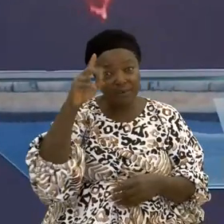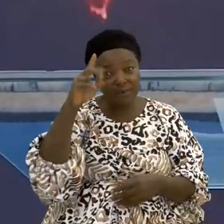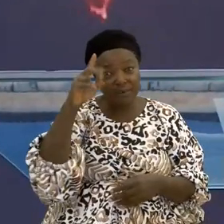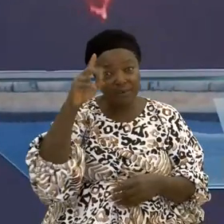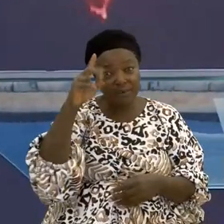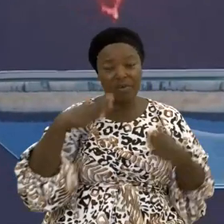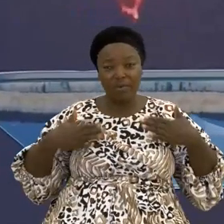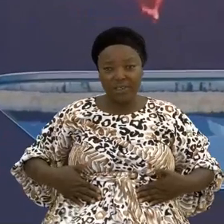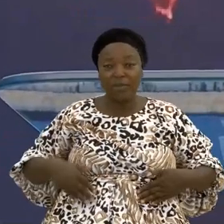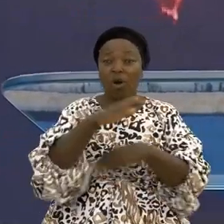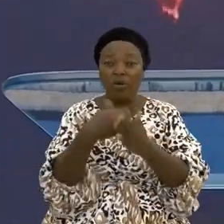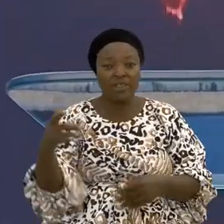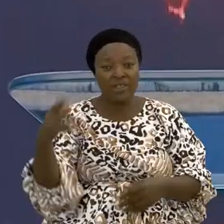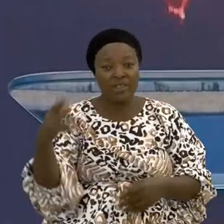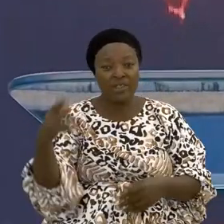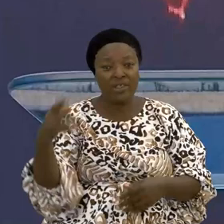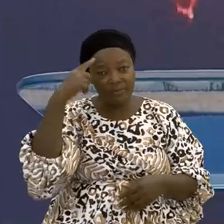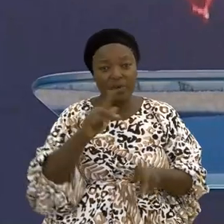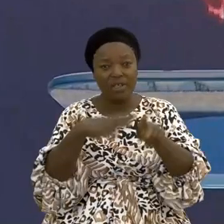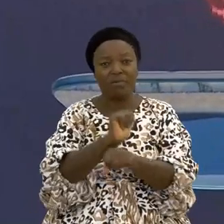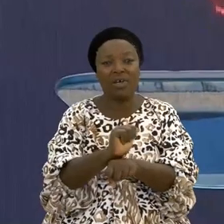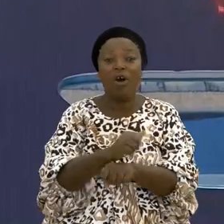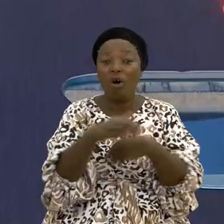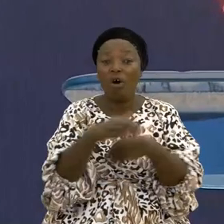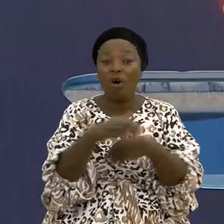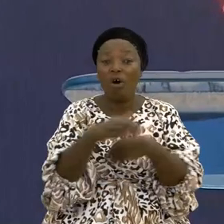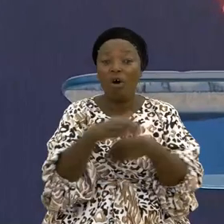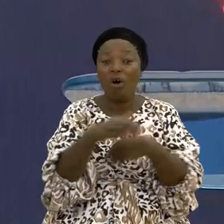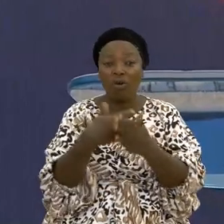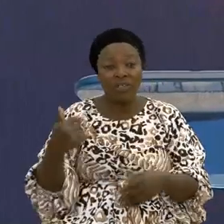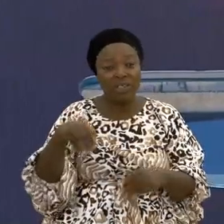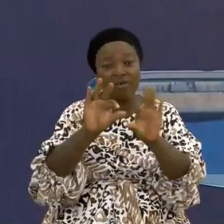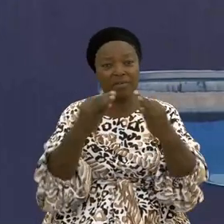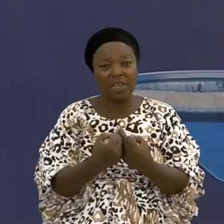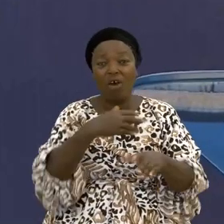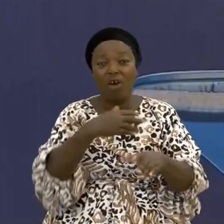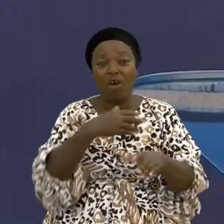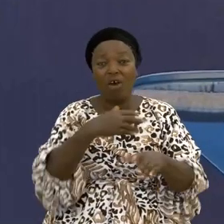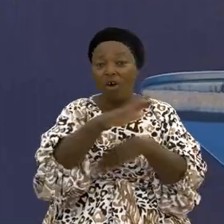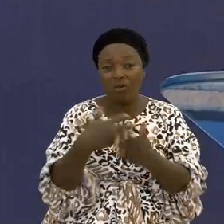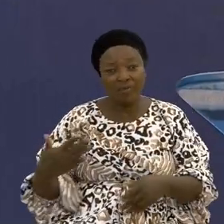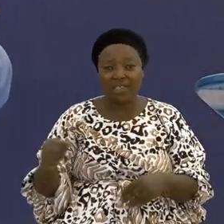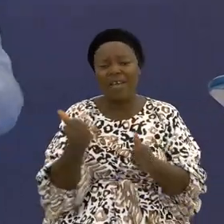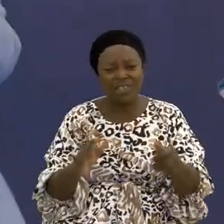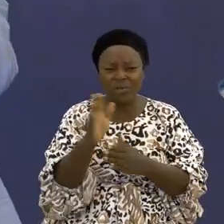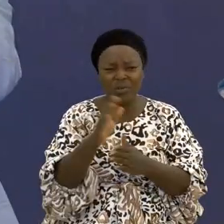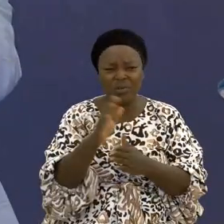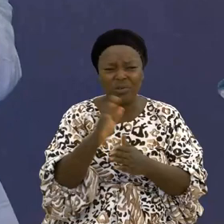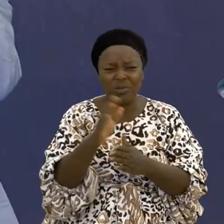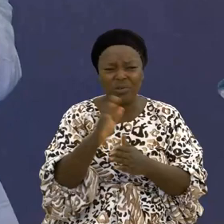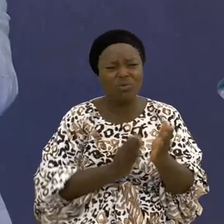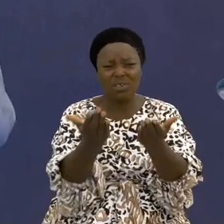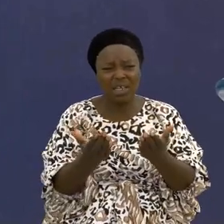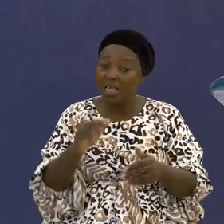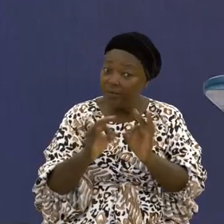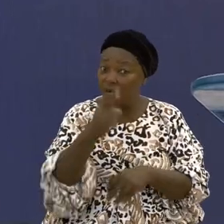your body, all things for your place of work, all things in your family, all things, everything you desire,